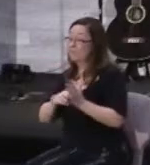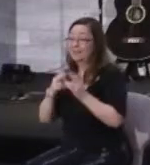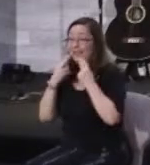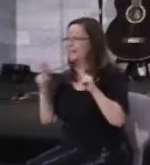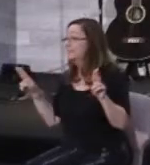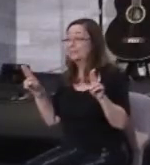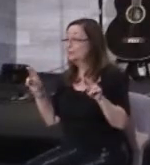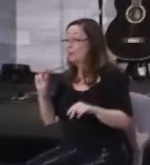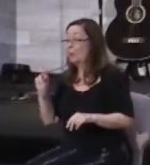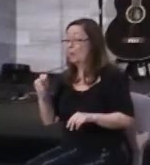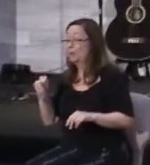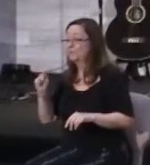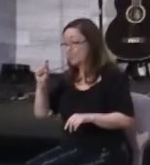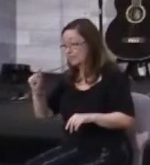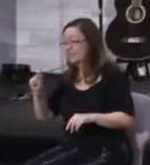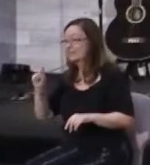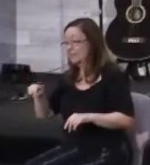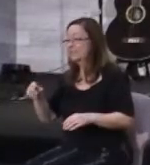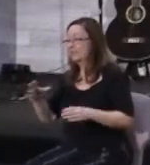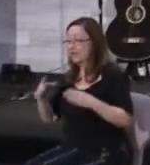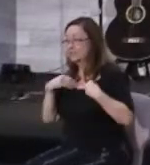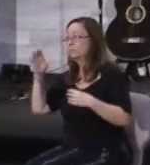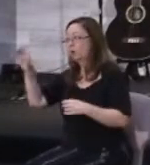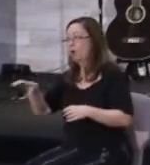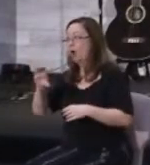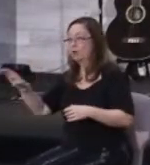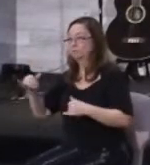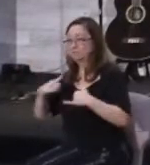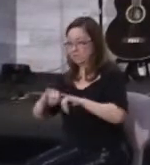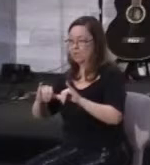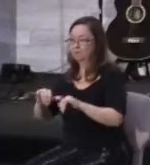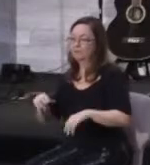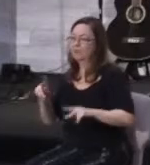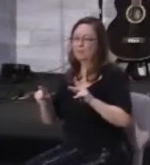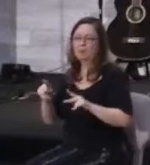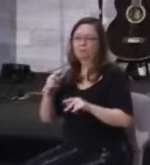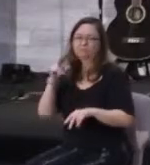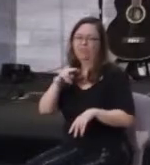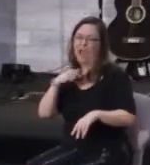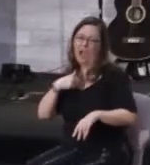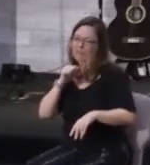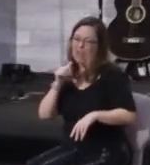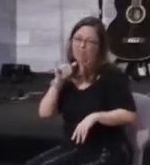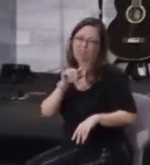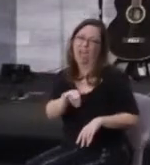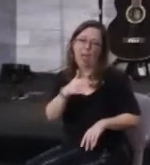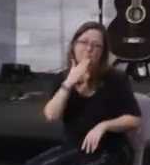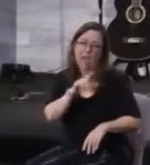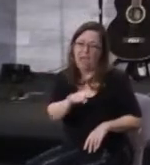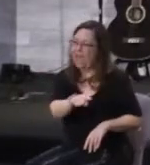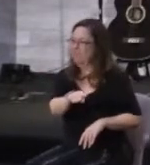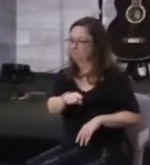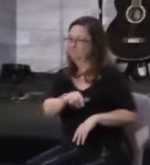still had to embrace the cross. You know, we look at people like that, we say, I'm not that bad. You know what I mean? I mean, they're bad. I'm not